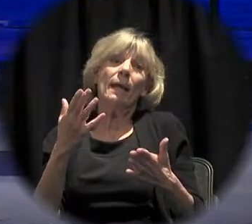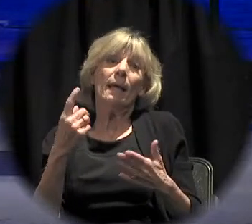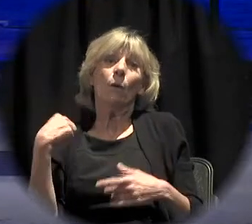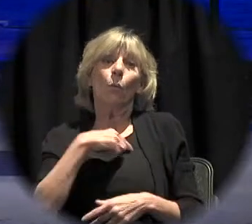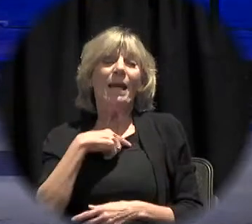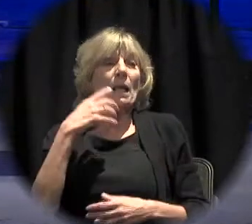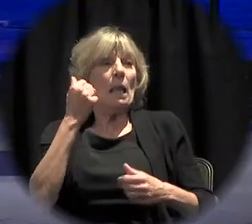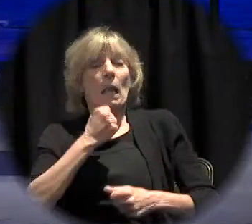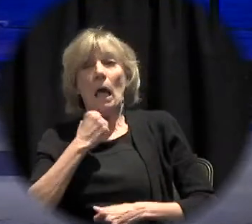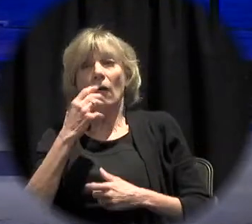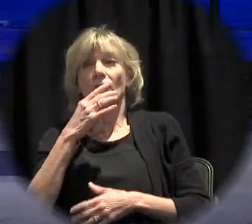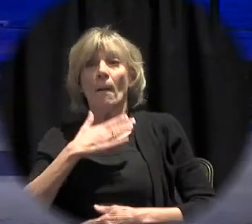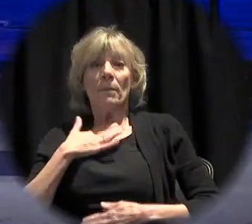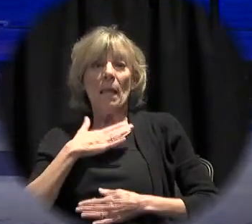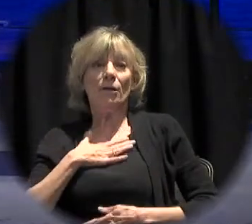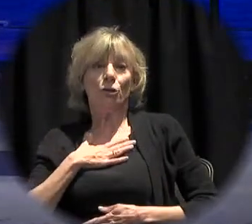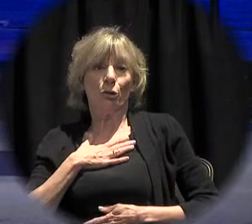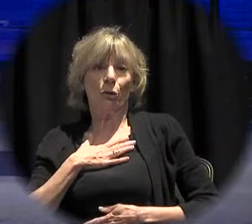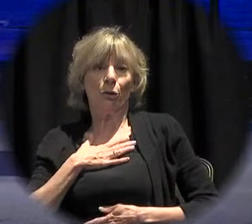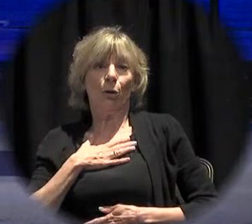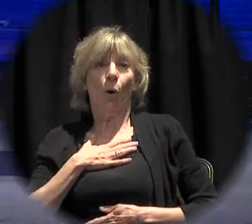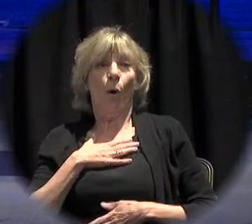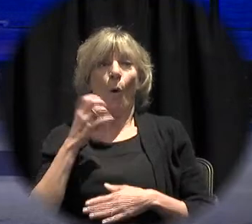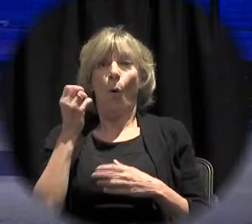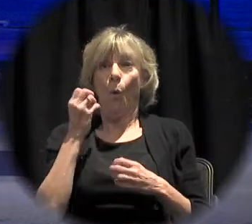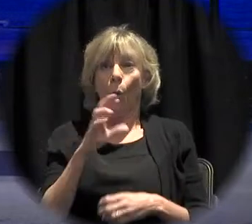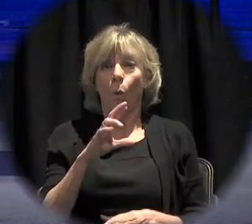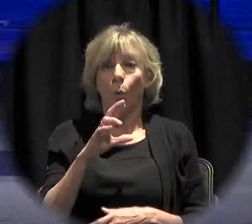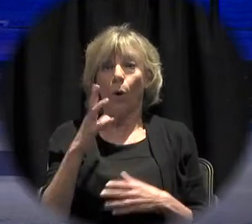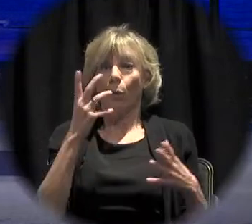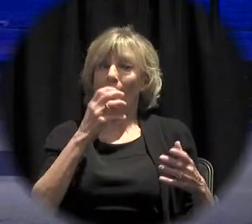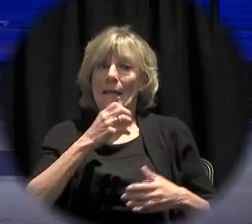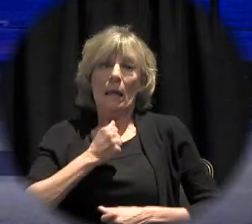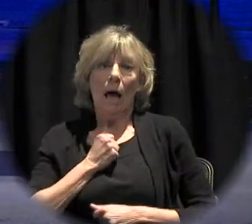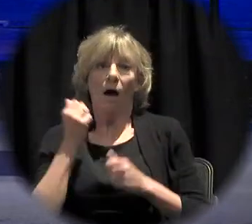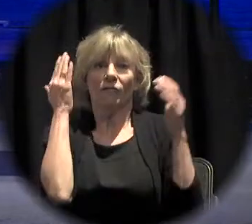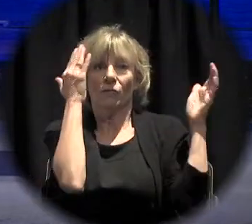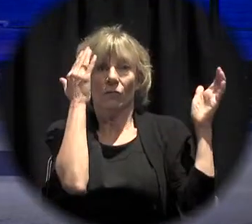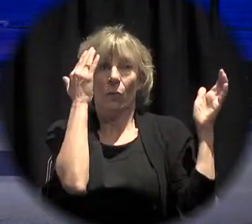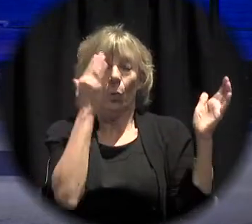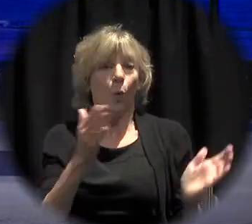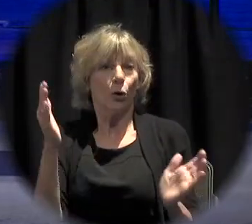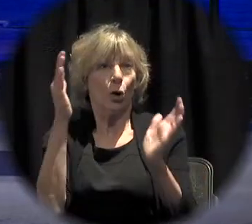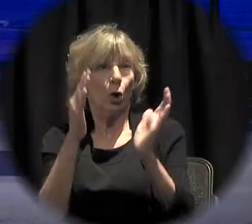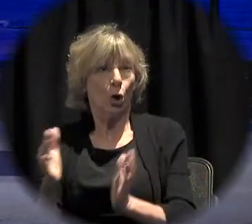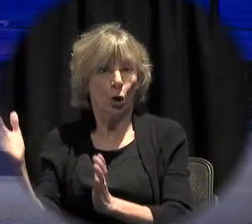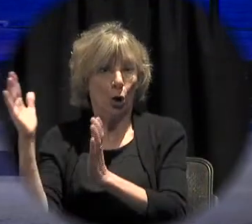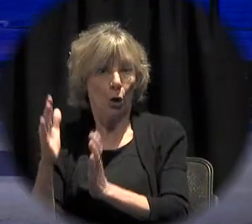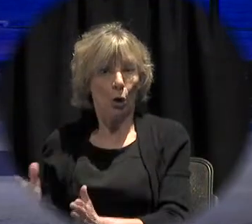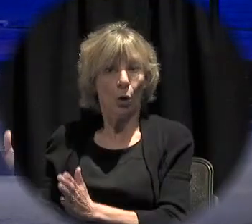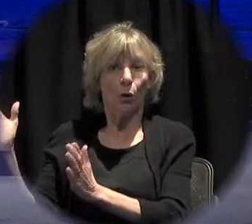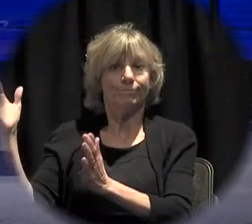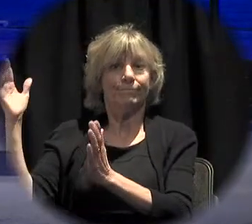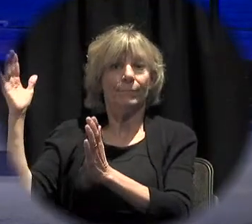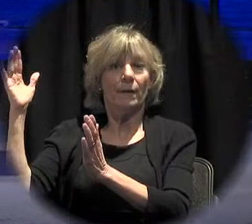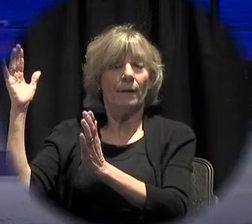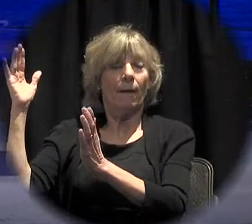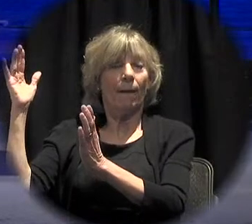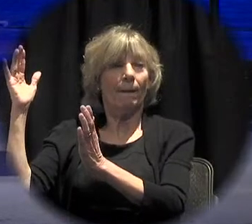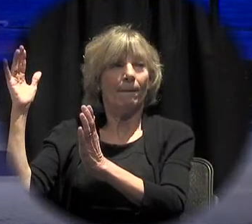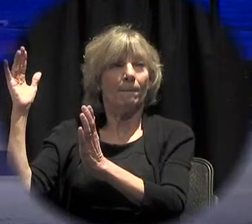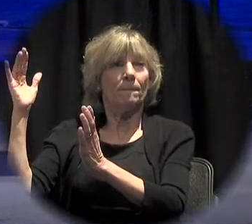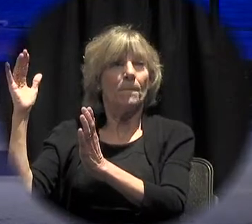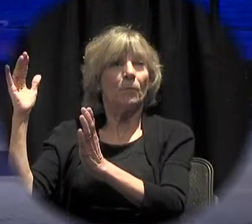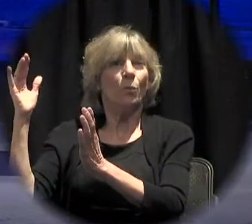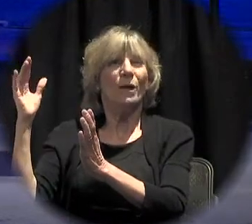to an out-of-balance life where we spend too much time, you know, in things that aren't that don't matter as